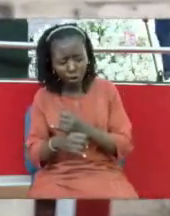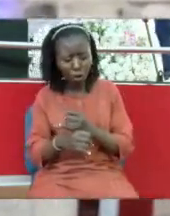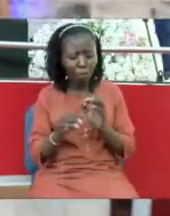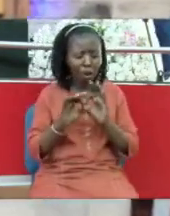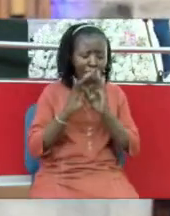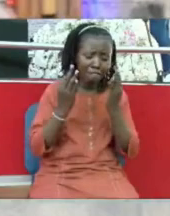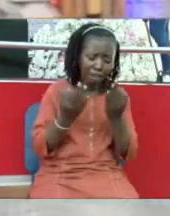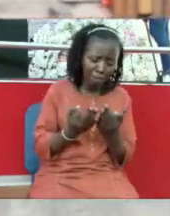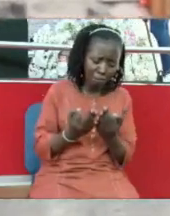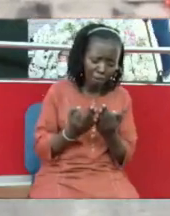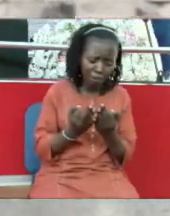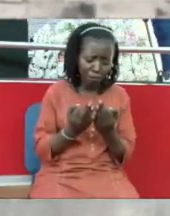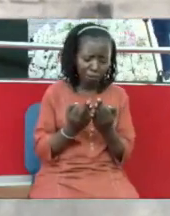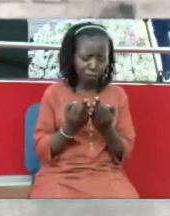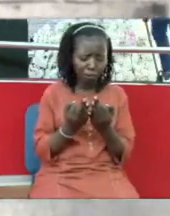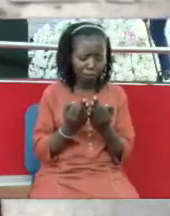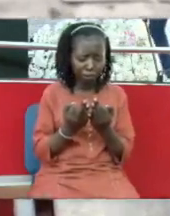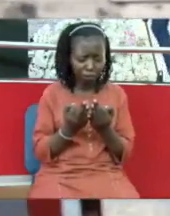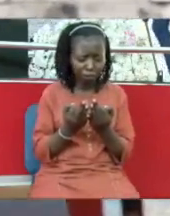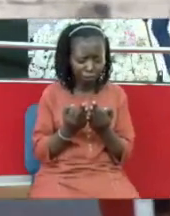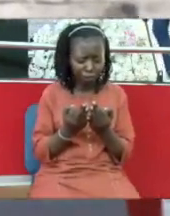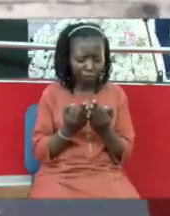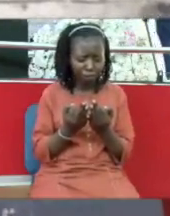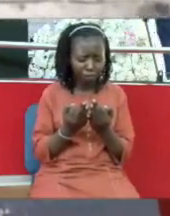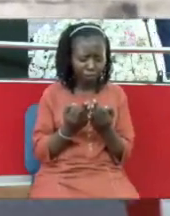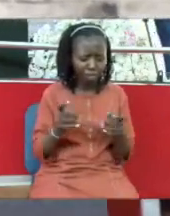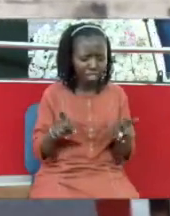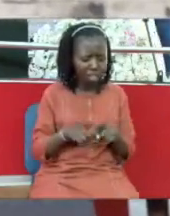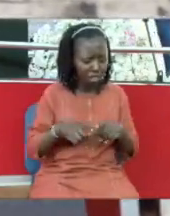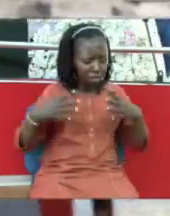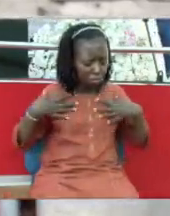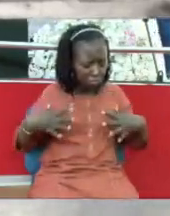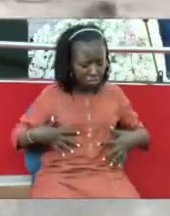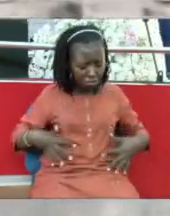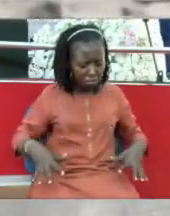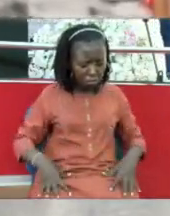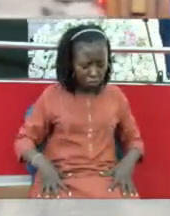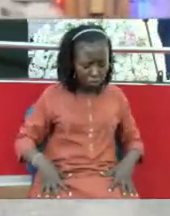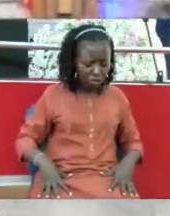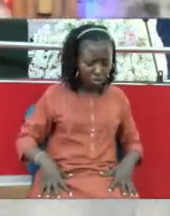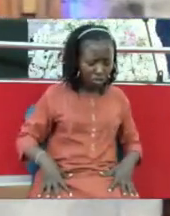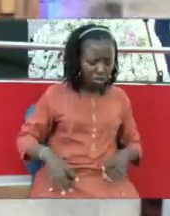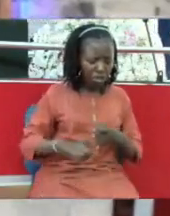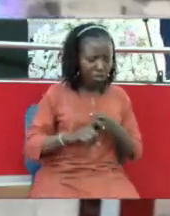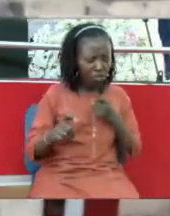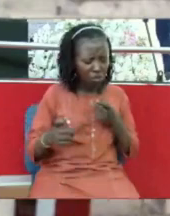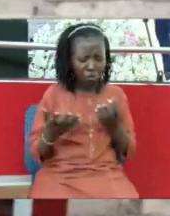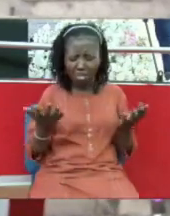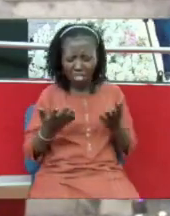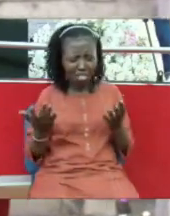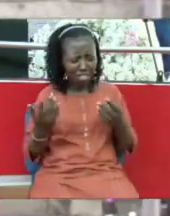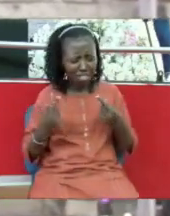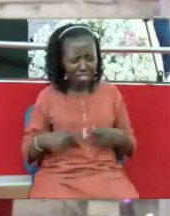family. From messing up with my body. From messing up with whatever concerns me.